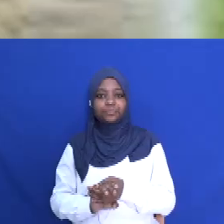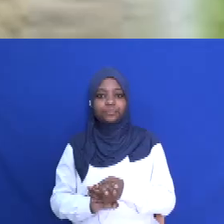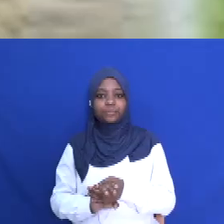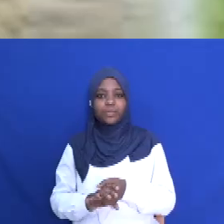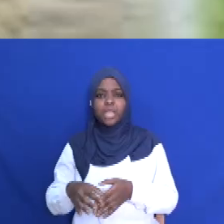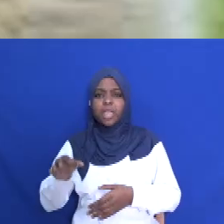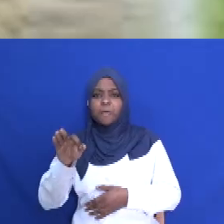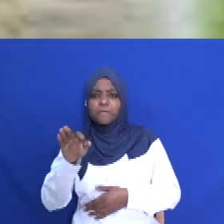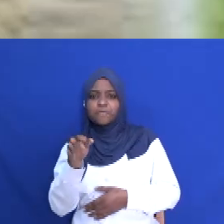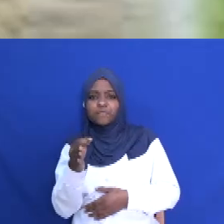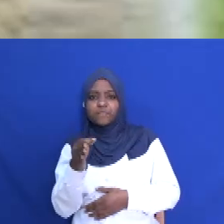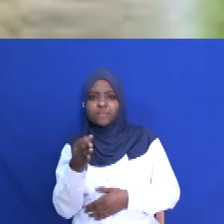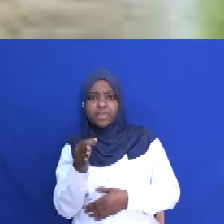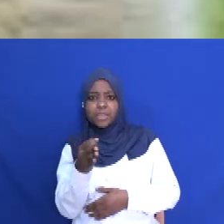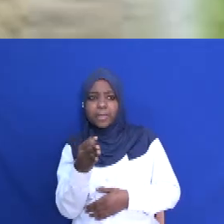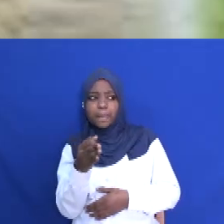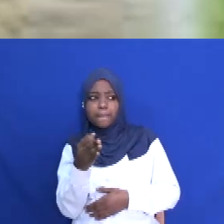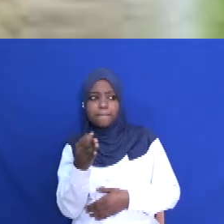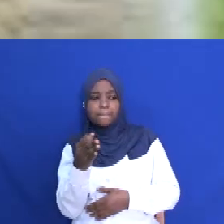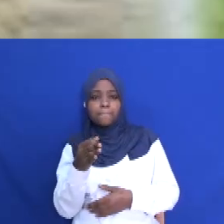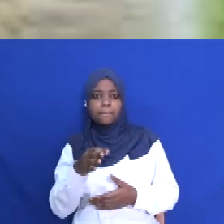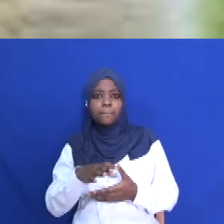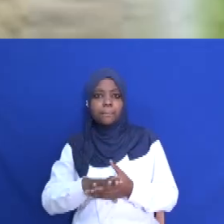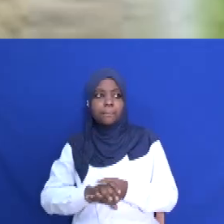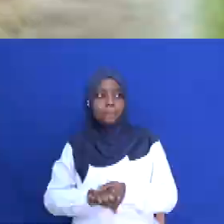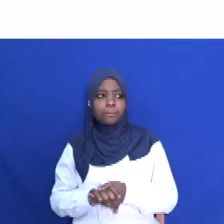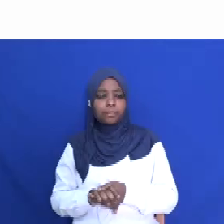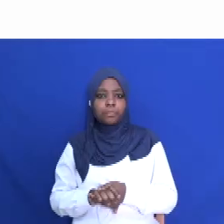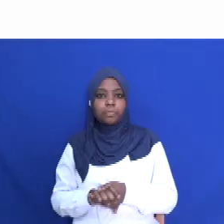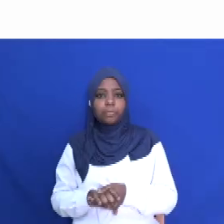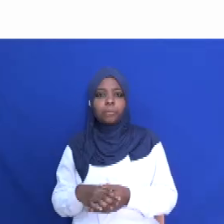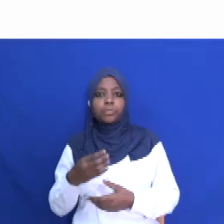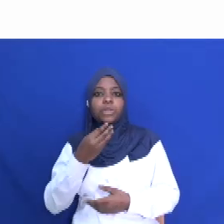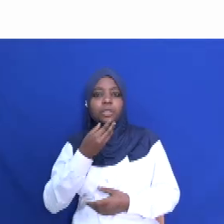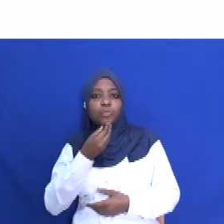have already seen the picture of a goat.